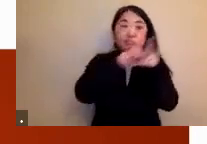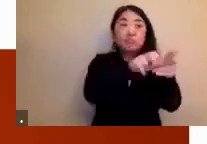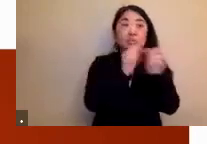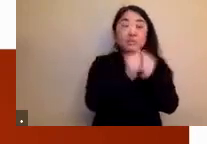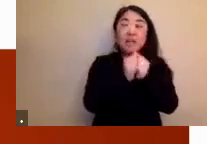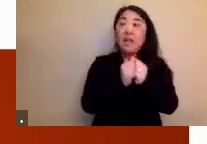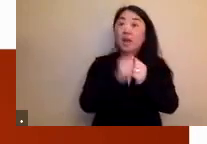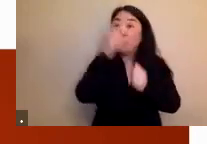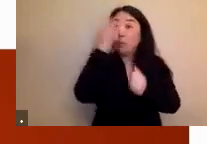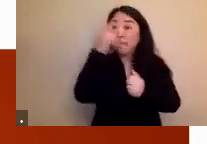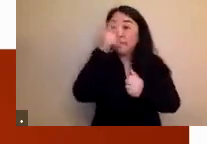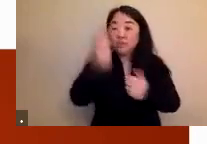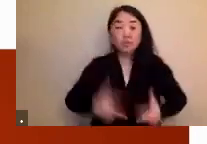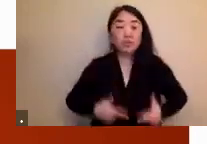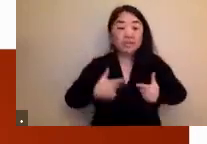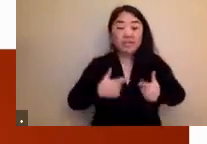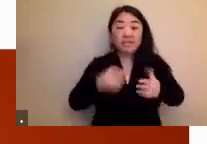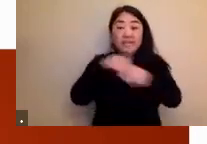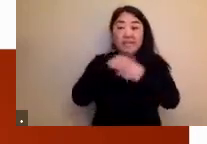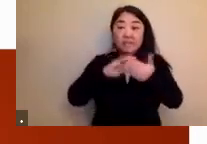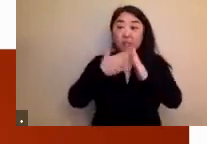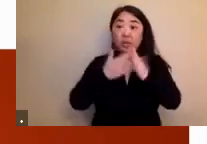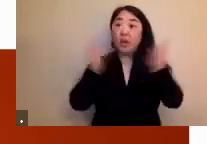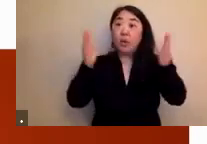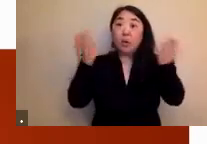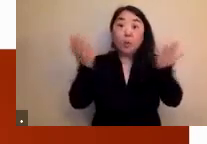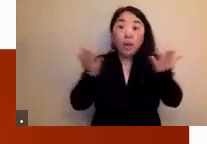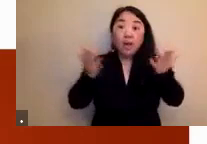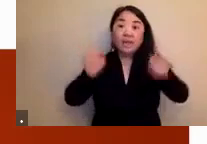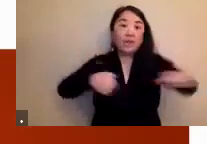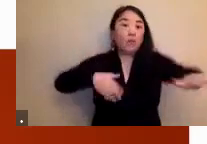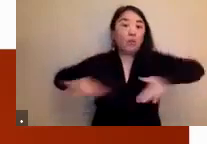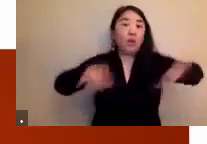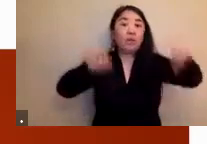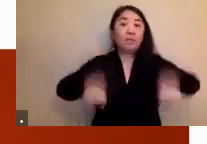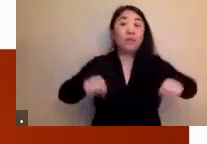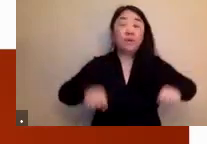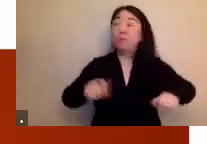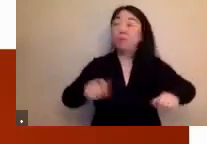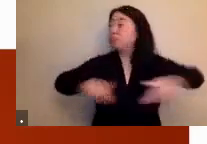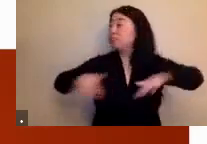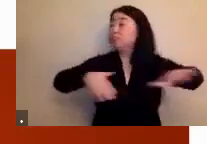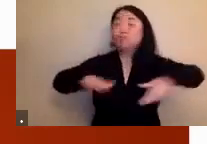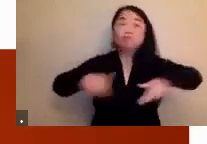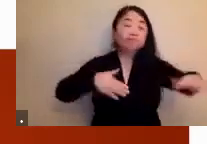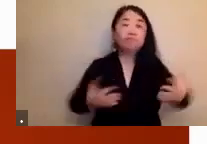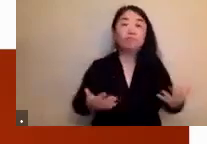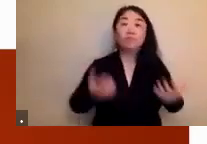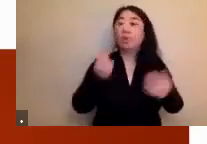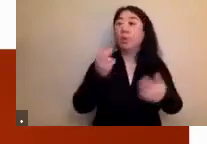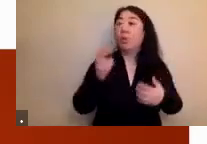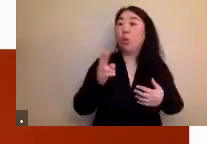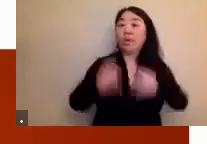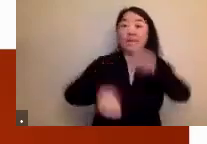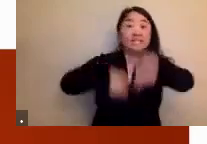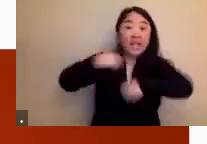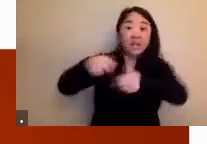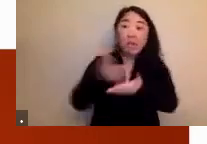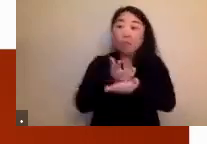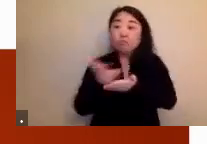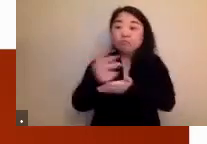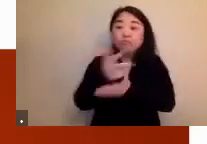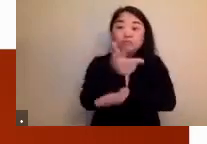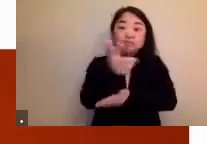communities that are walkable, where you're able to walk and to or either to cycle